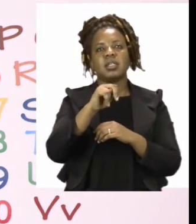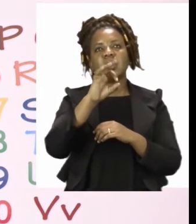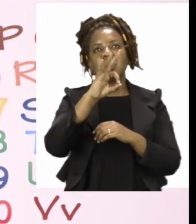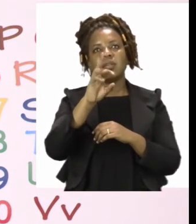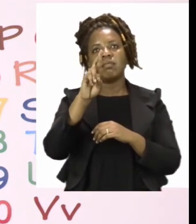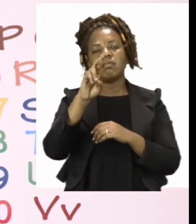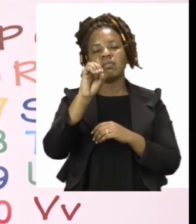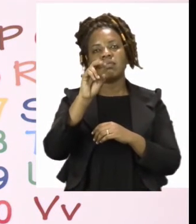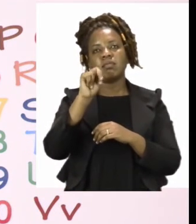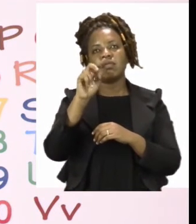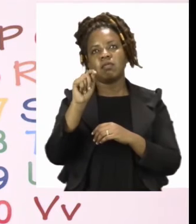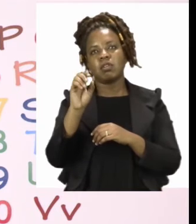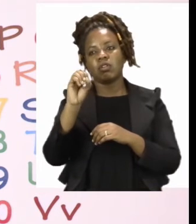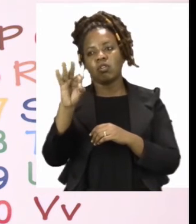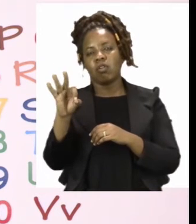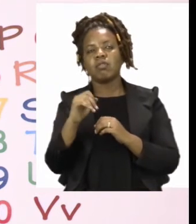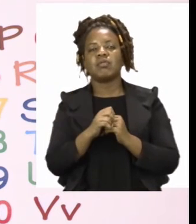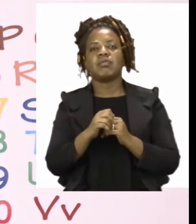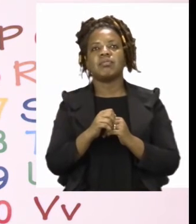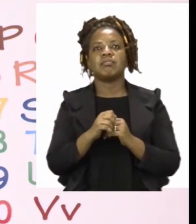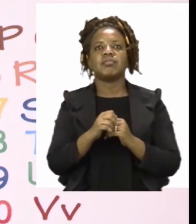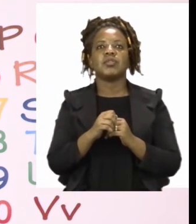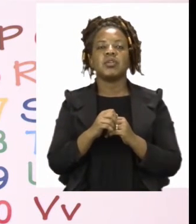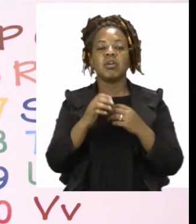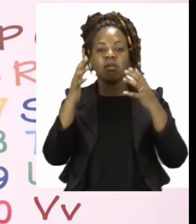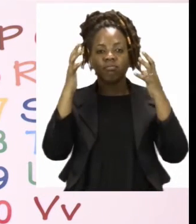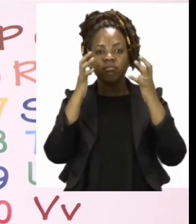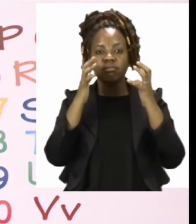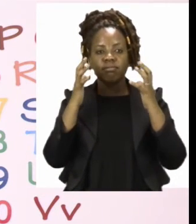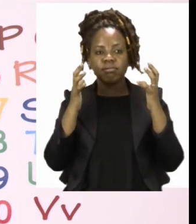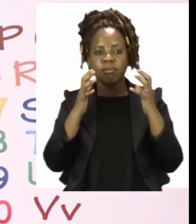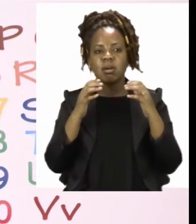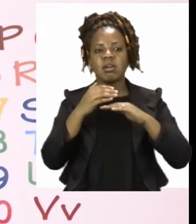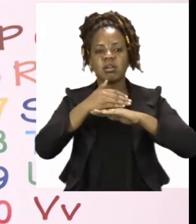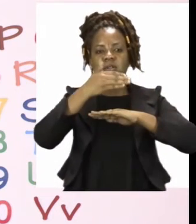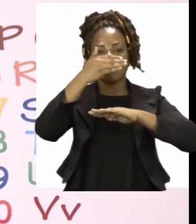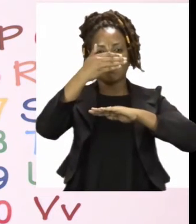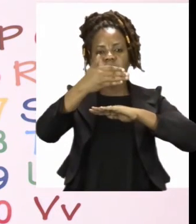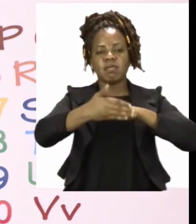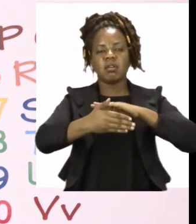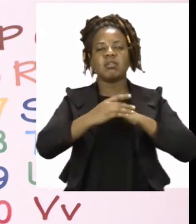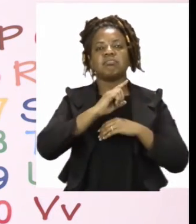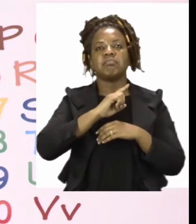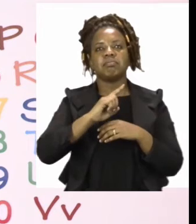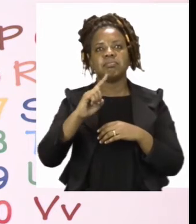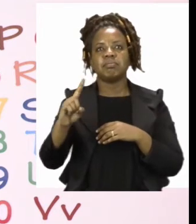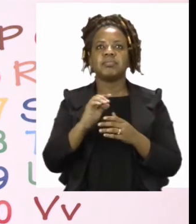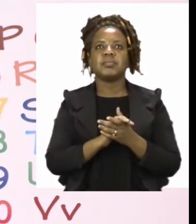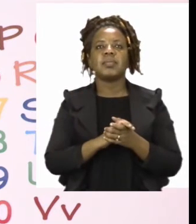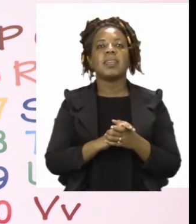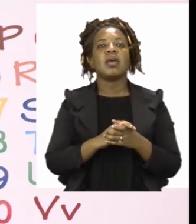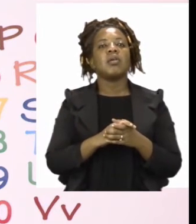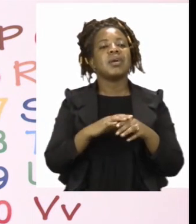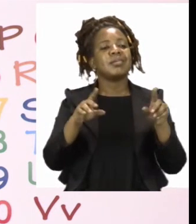and those are our prepositions now we're going to use the same ones to try